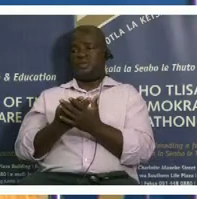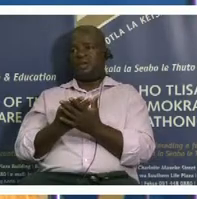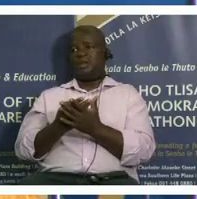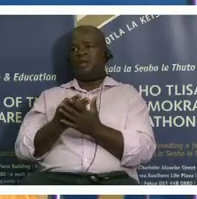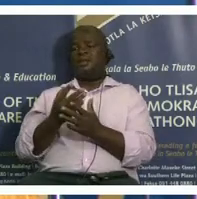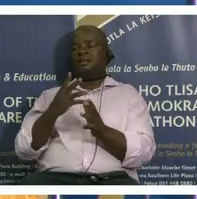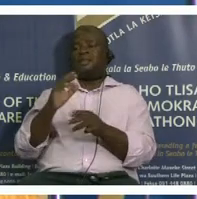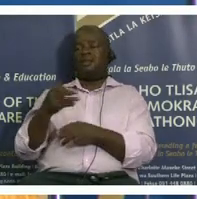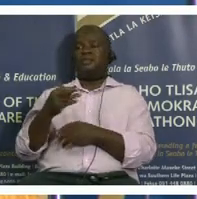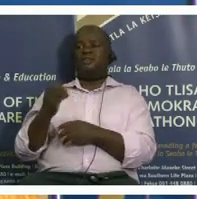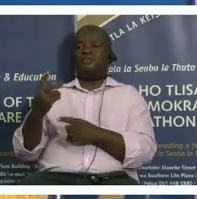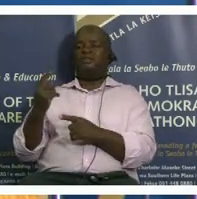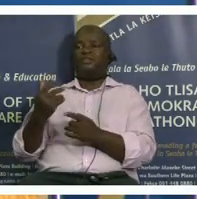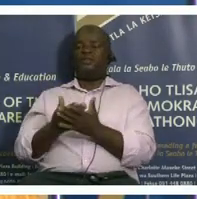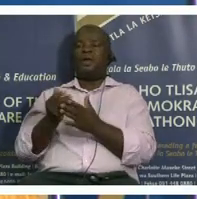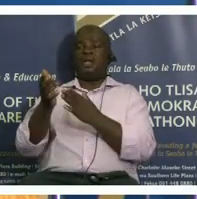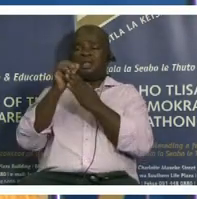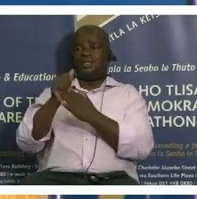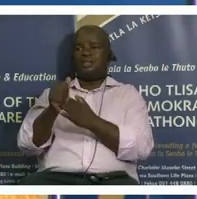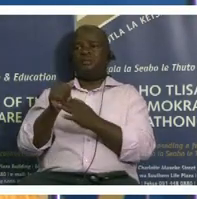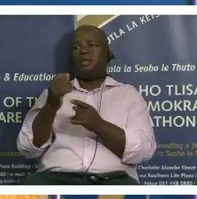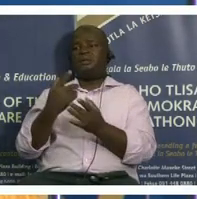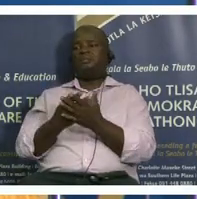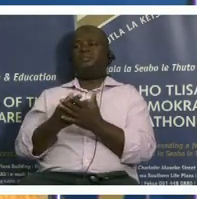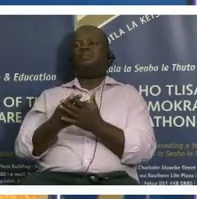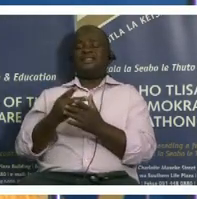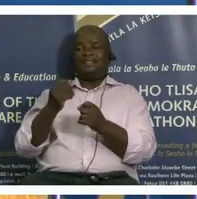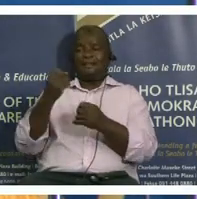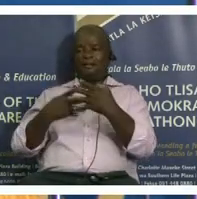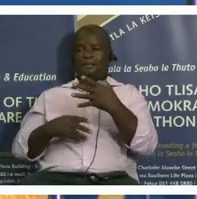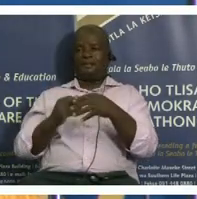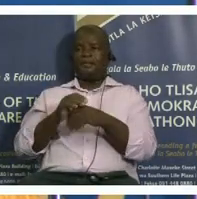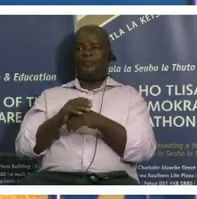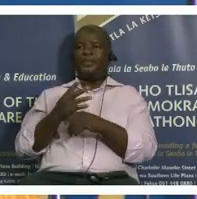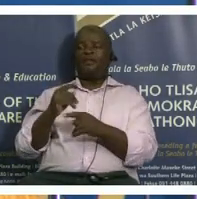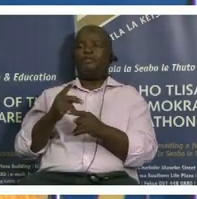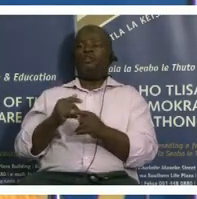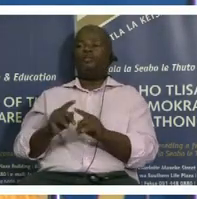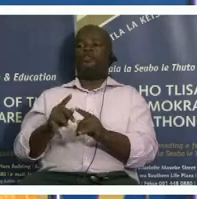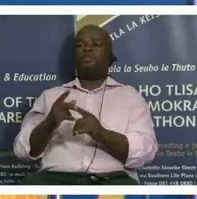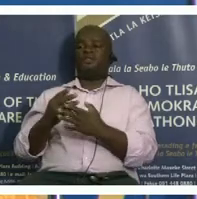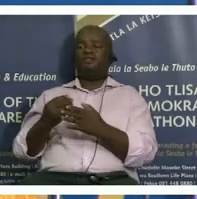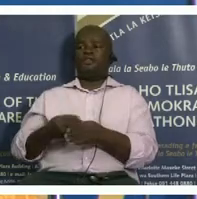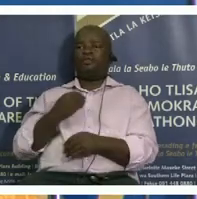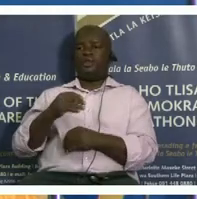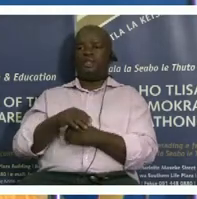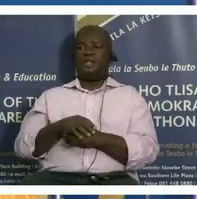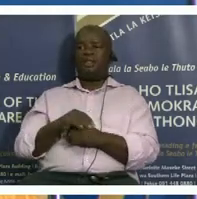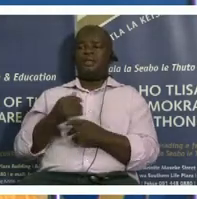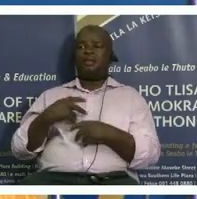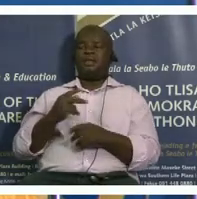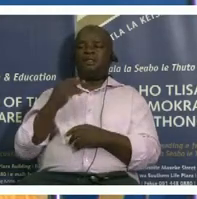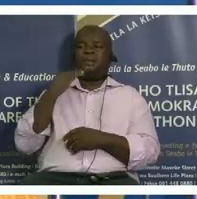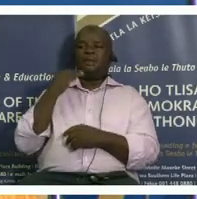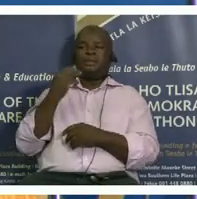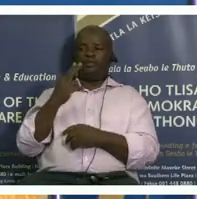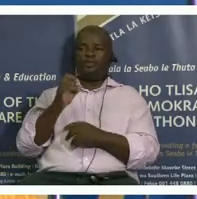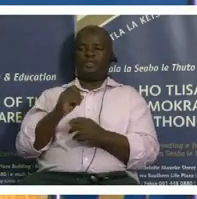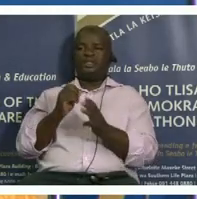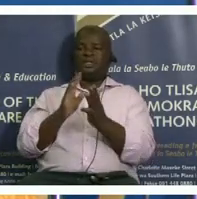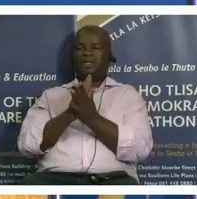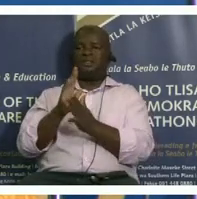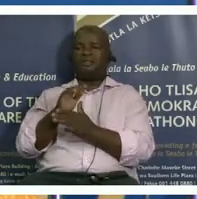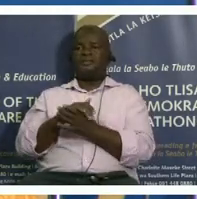4,389 internship, learnership, and apprenticeship opportunities for young people since 2019.